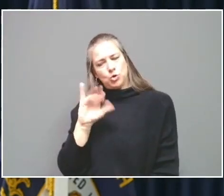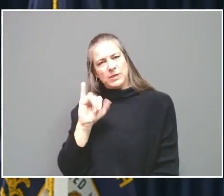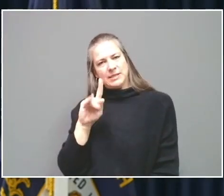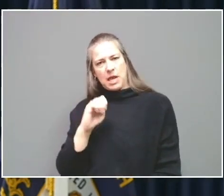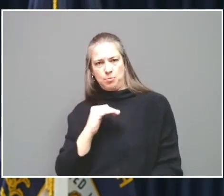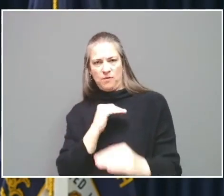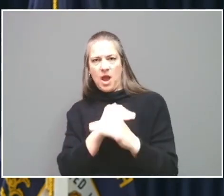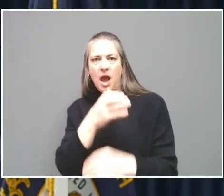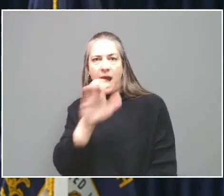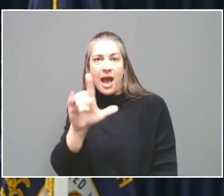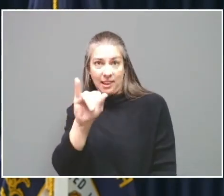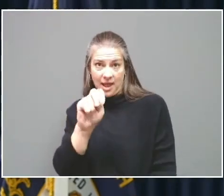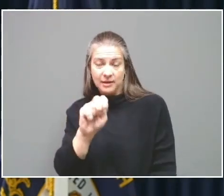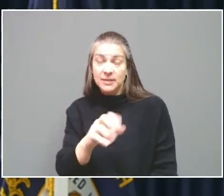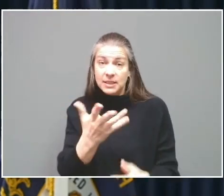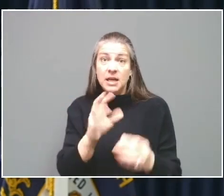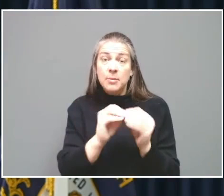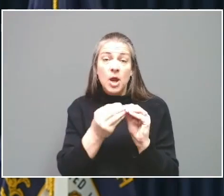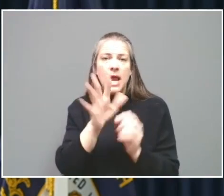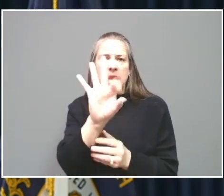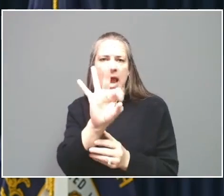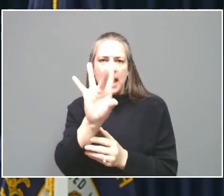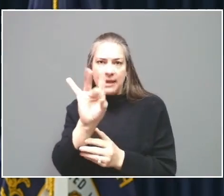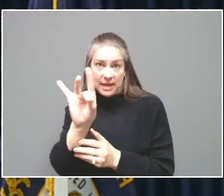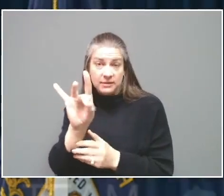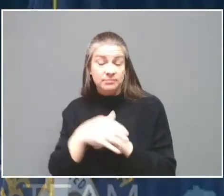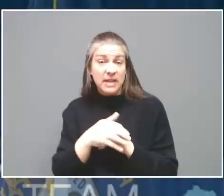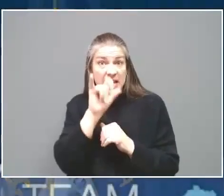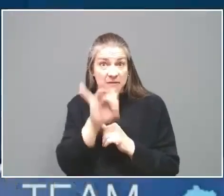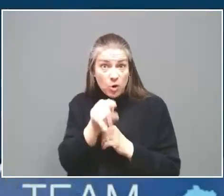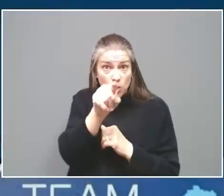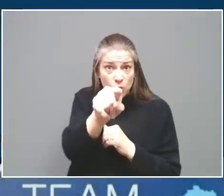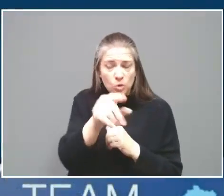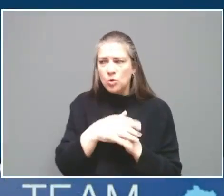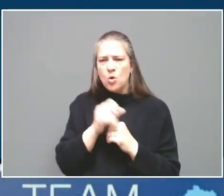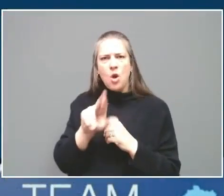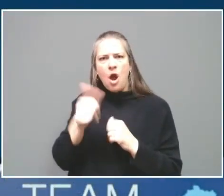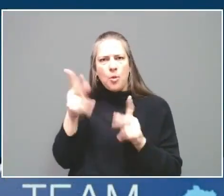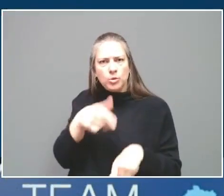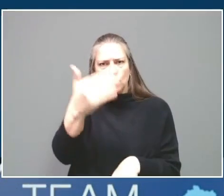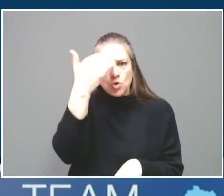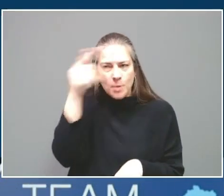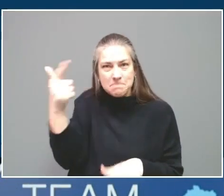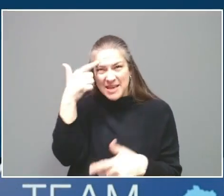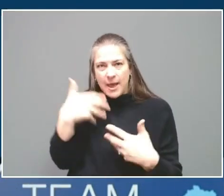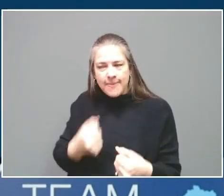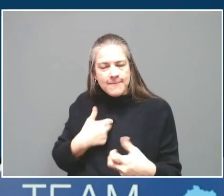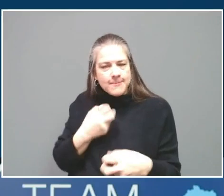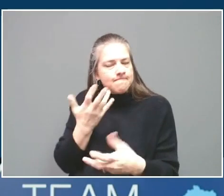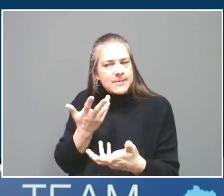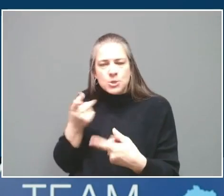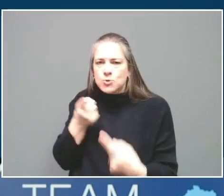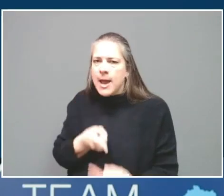is 988. So if you or someone you know is struggling with mental health, you can call that number and